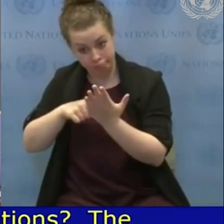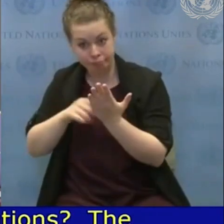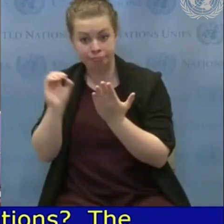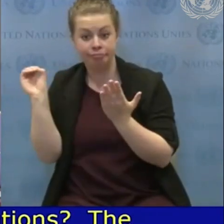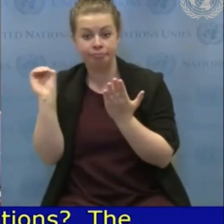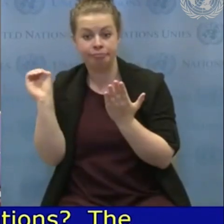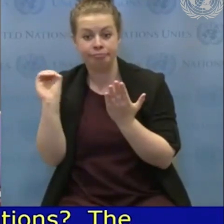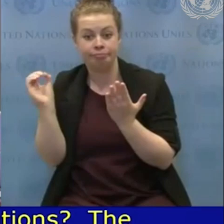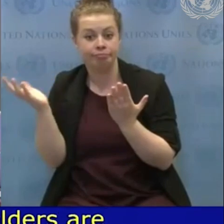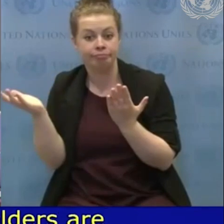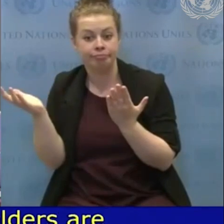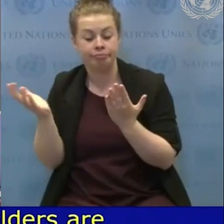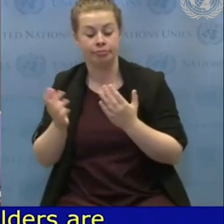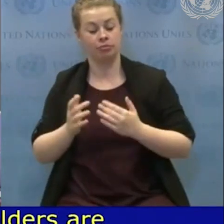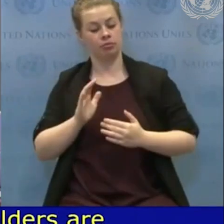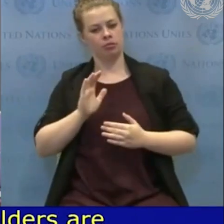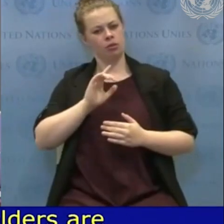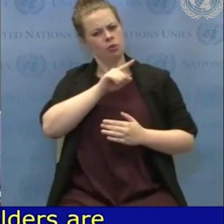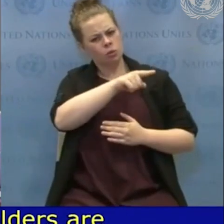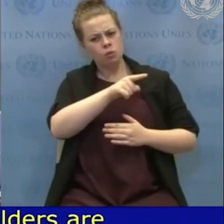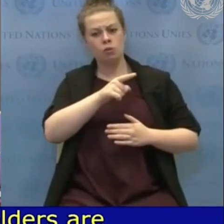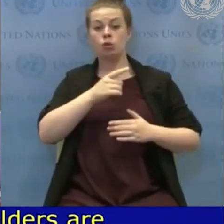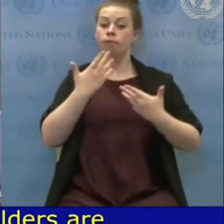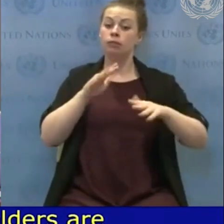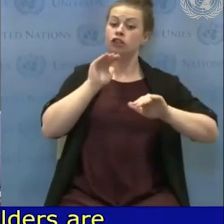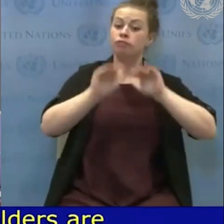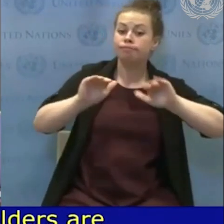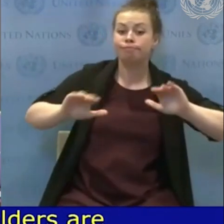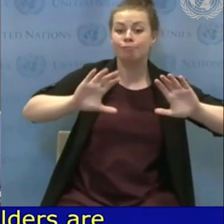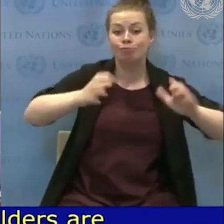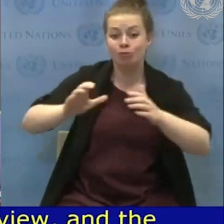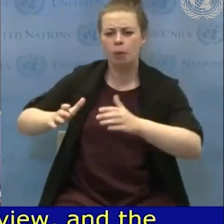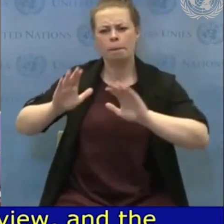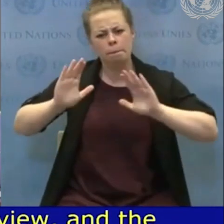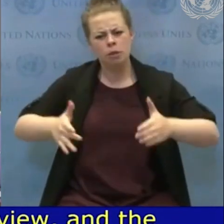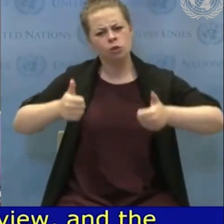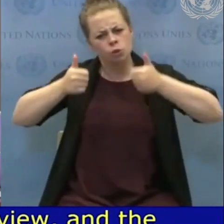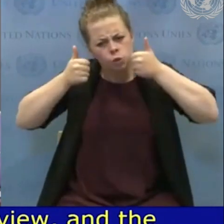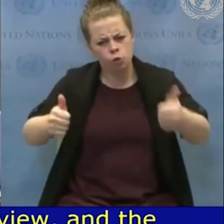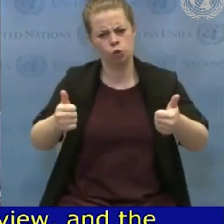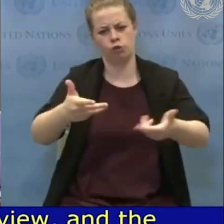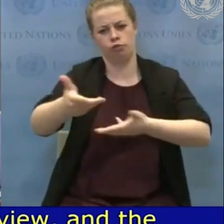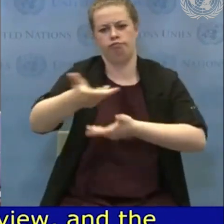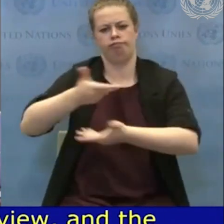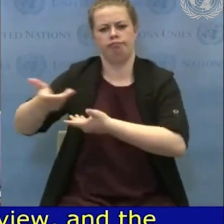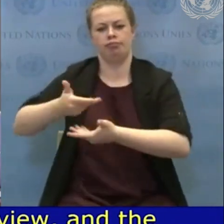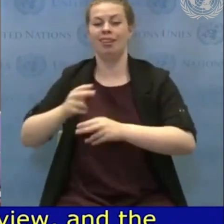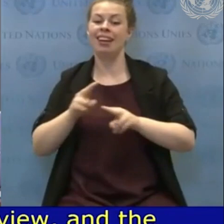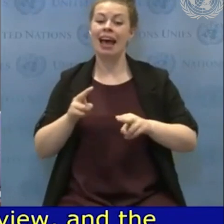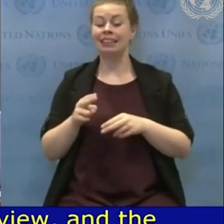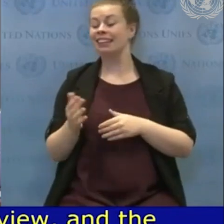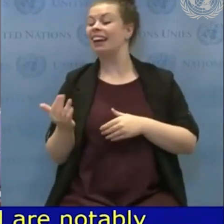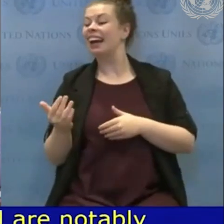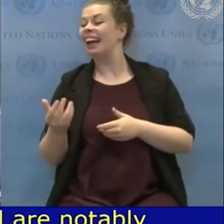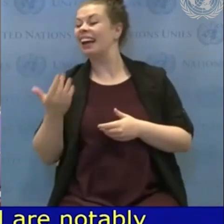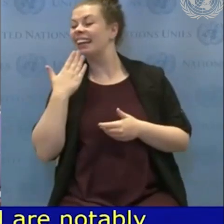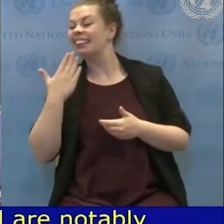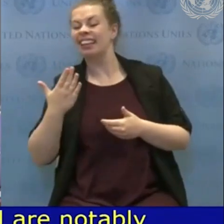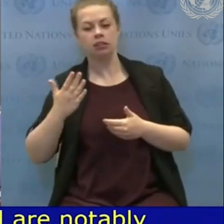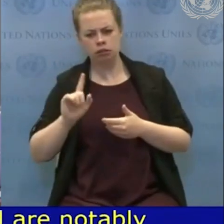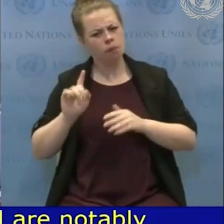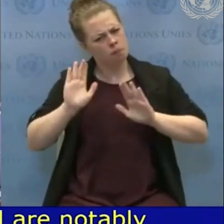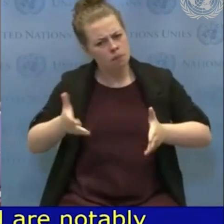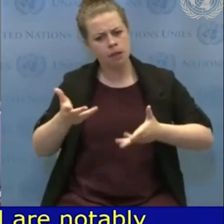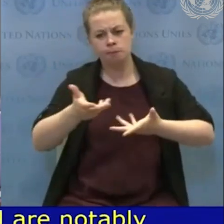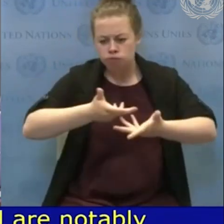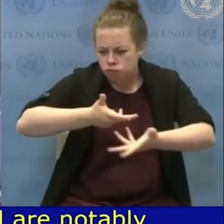stakeholder engagement mechanism must be meaningful and accountable, involving a range of actors working across domestic and international issues. When will the